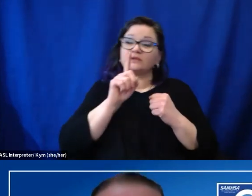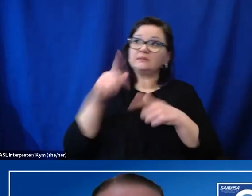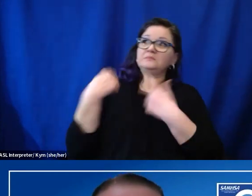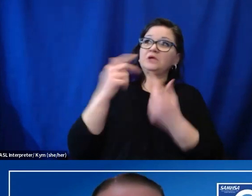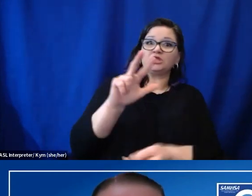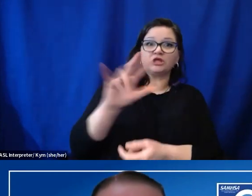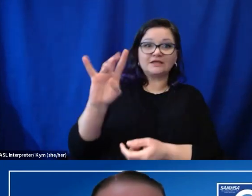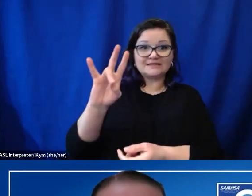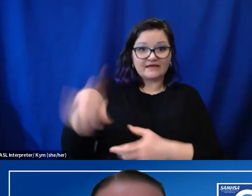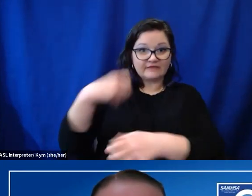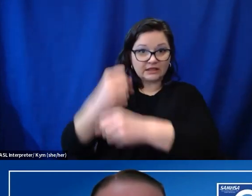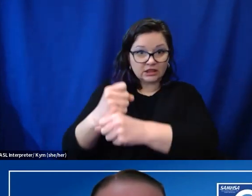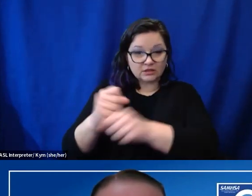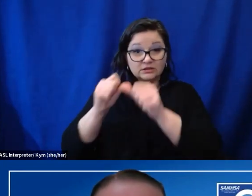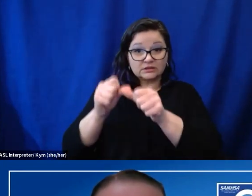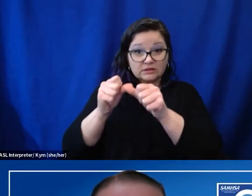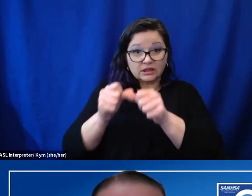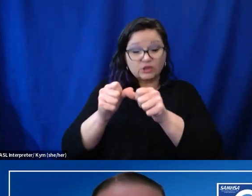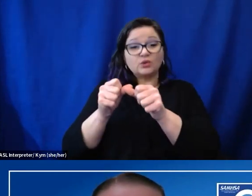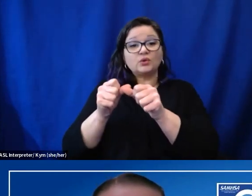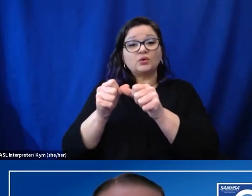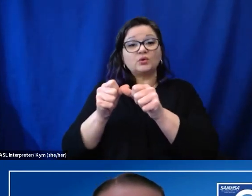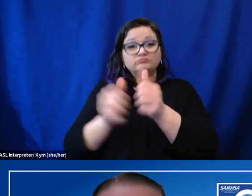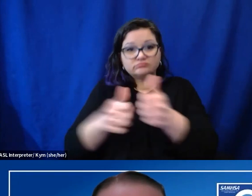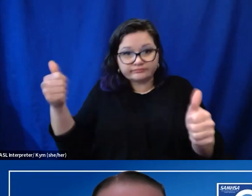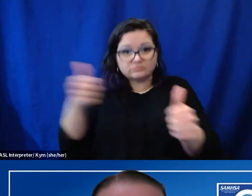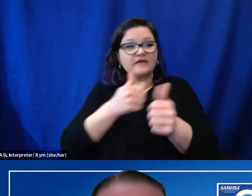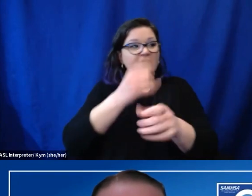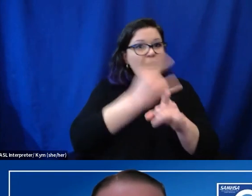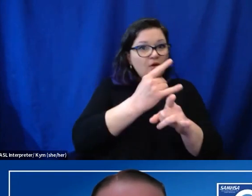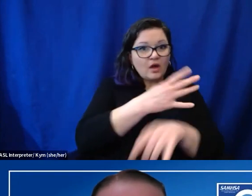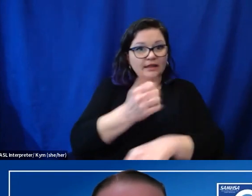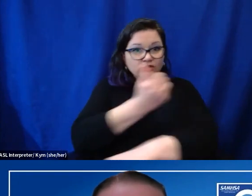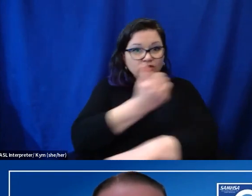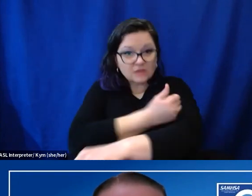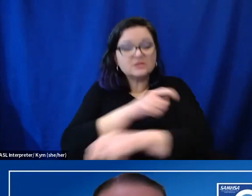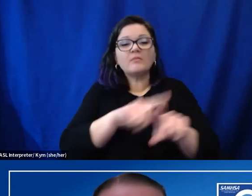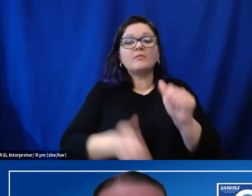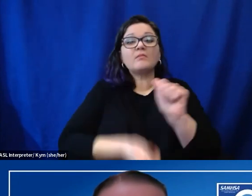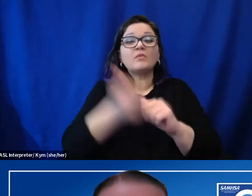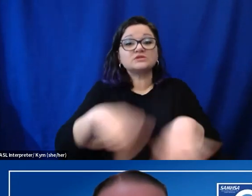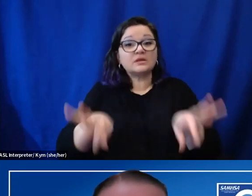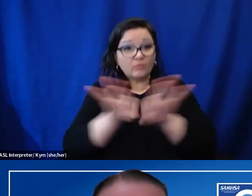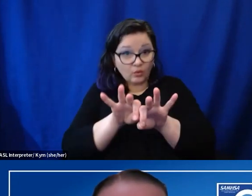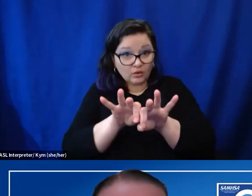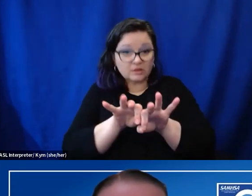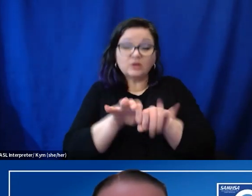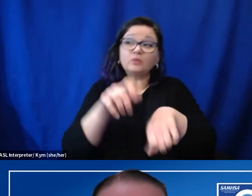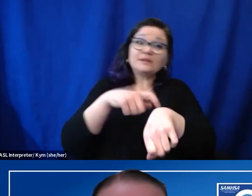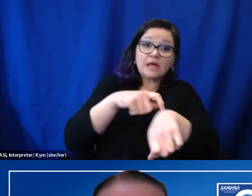of continued abstinence from alcohol and drugs. But most importantly, as I've gotten older,